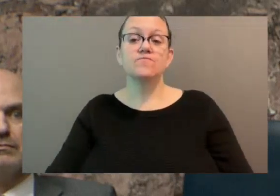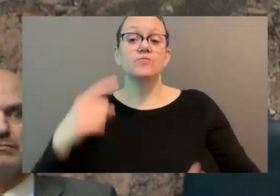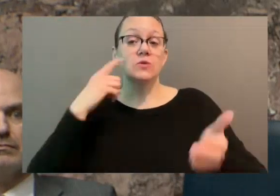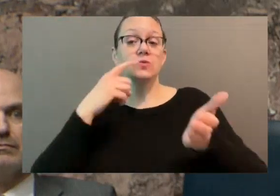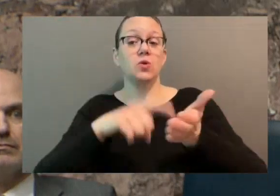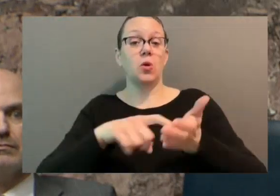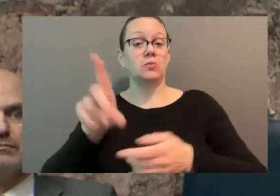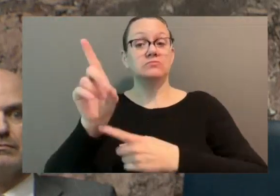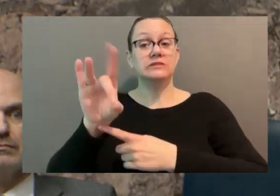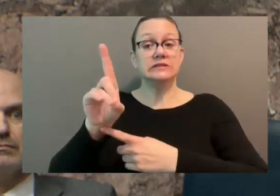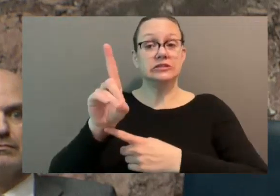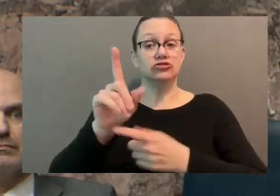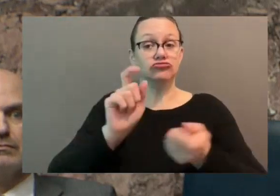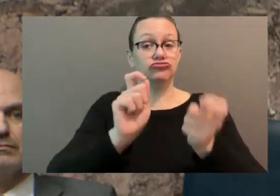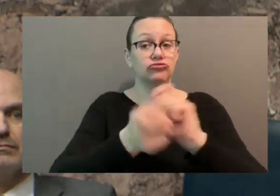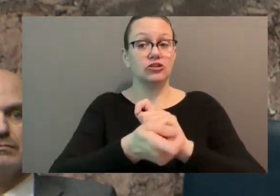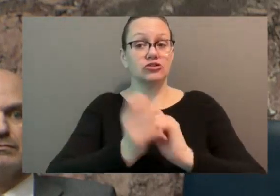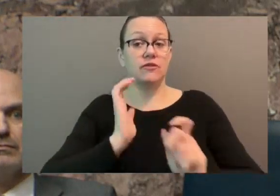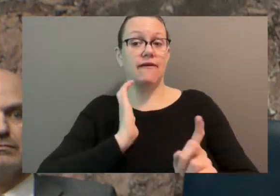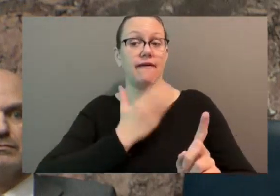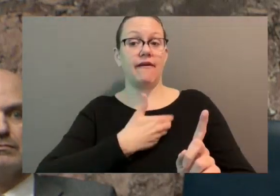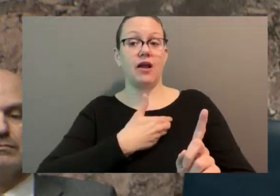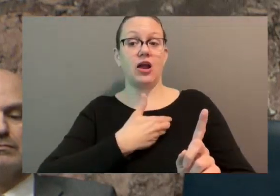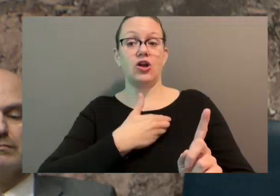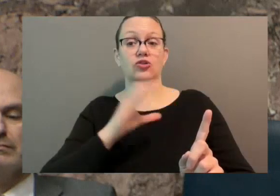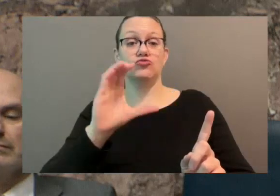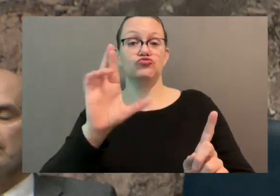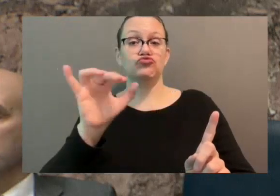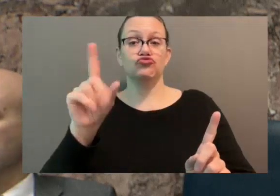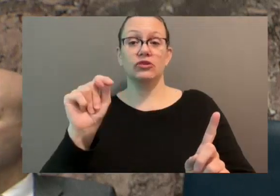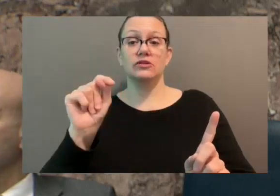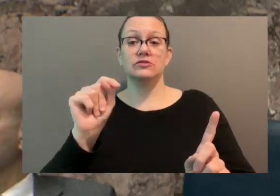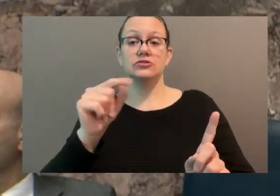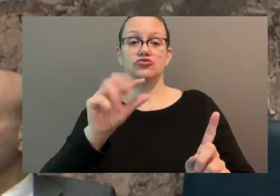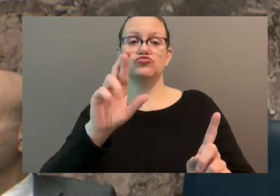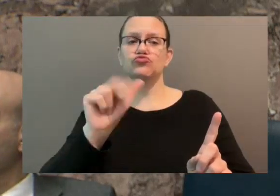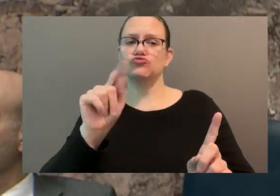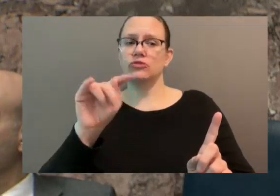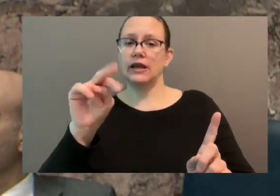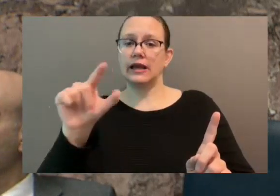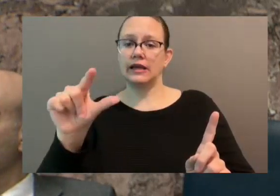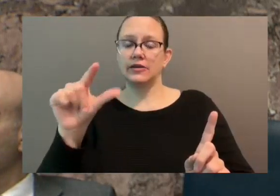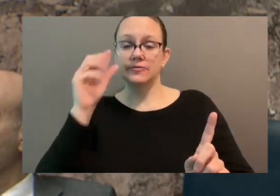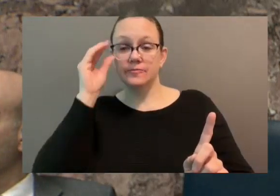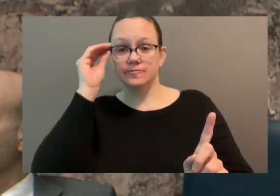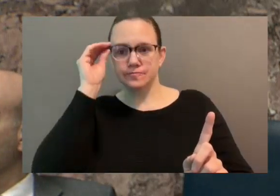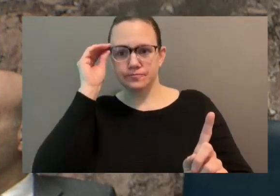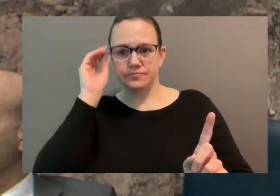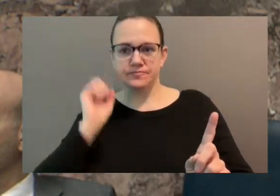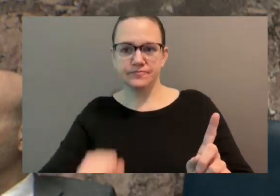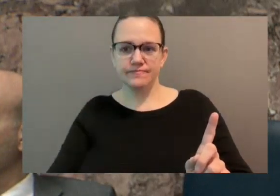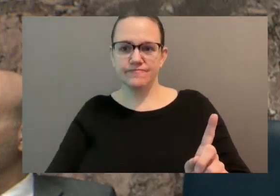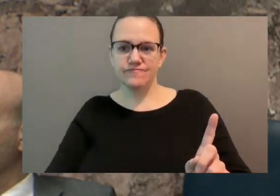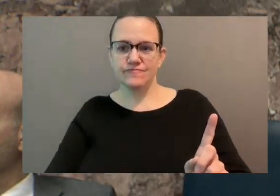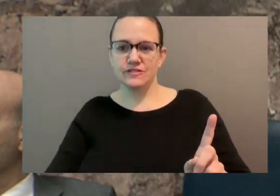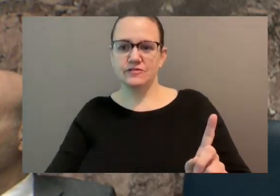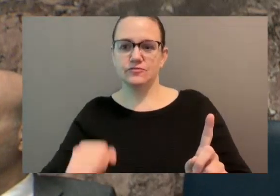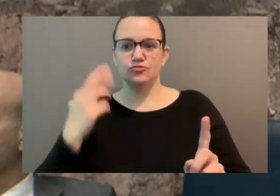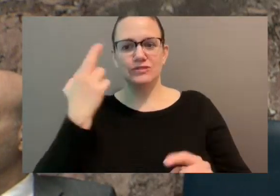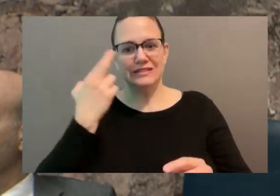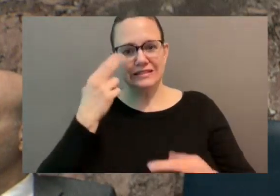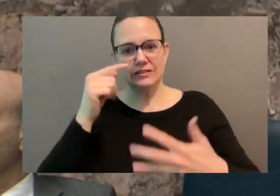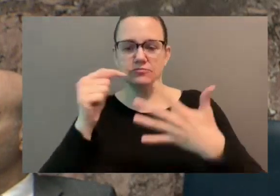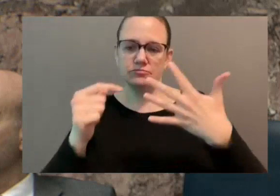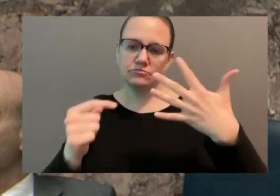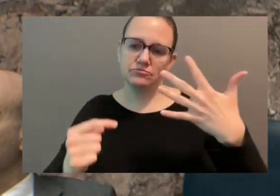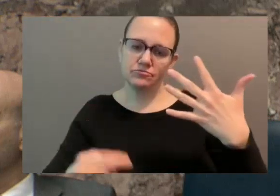the inflation. There's a number of issues. Members. And they did comment on our